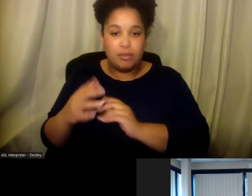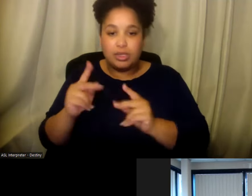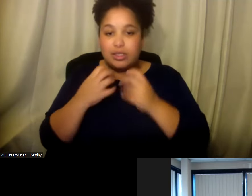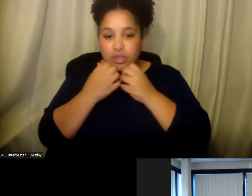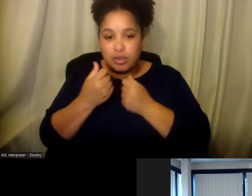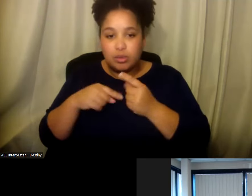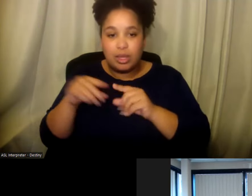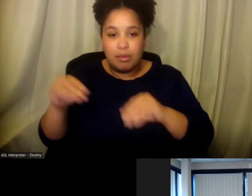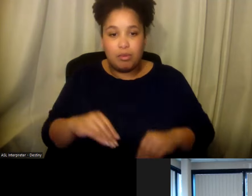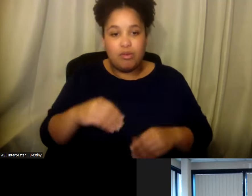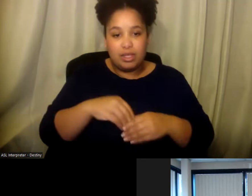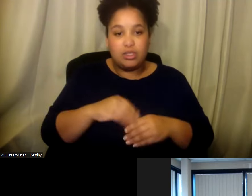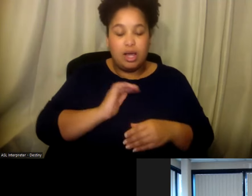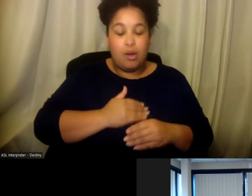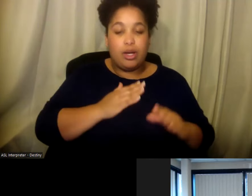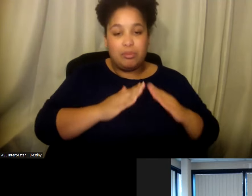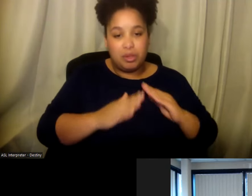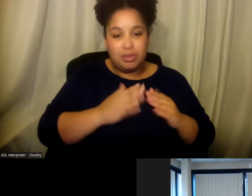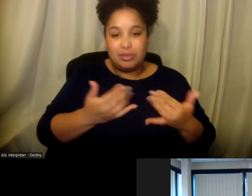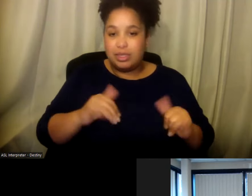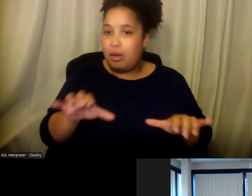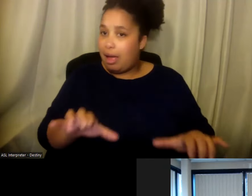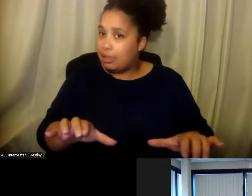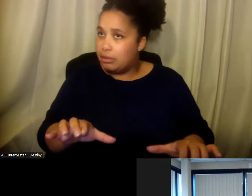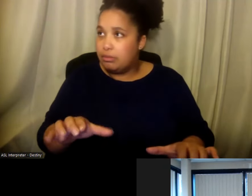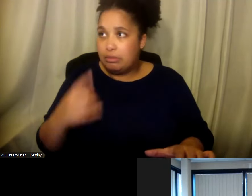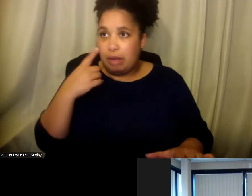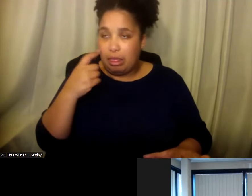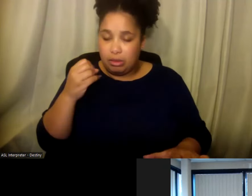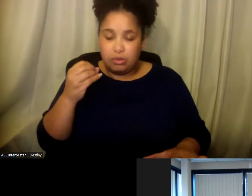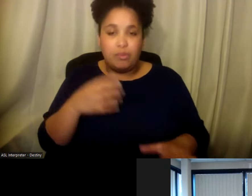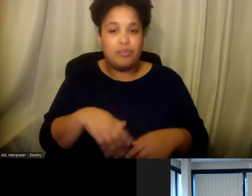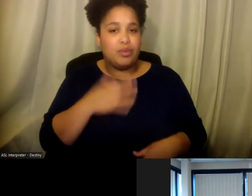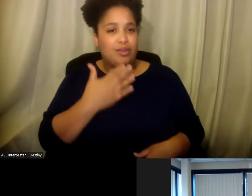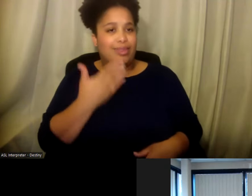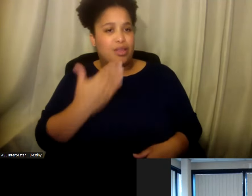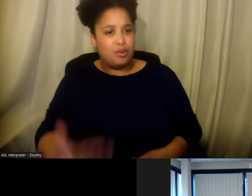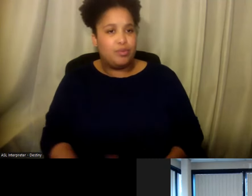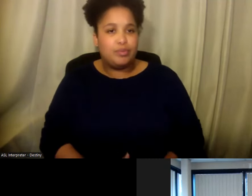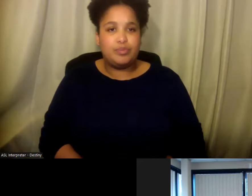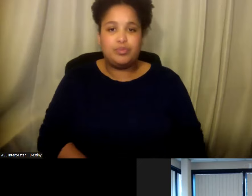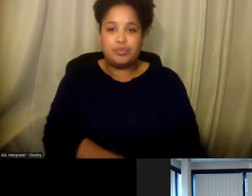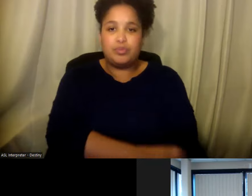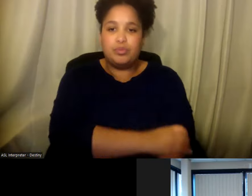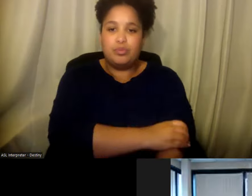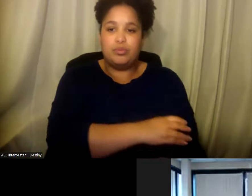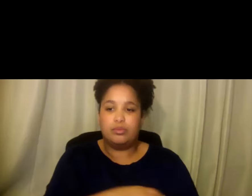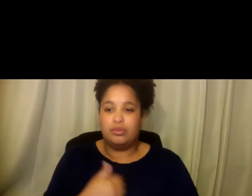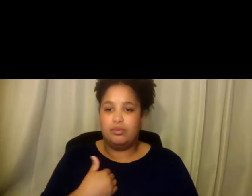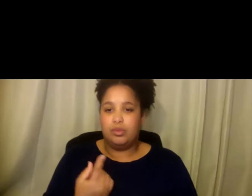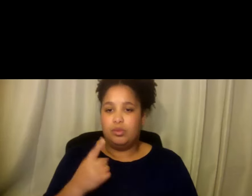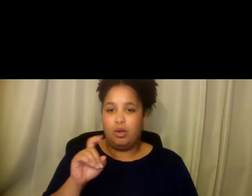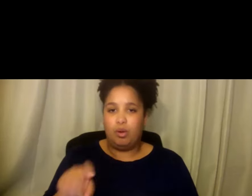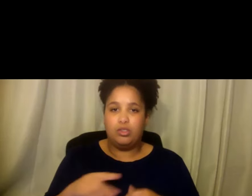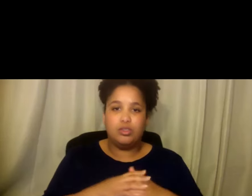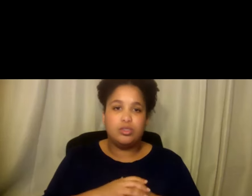move into one of our communities. So it's still active as far as I know. Good. All right. Thanks for that. I had one question, Jared.